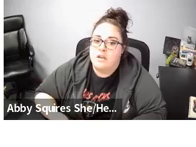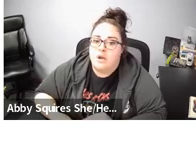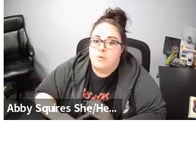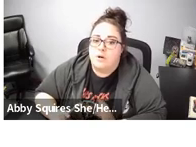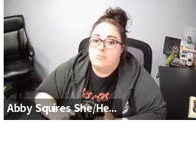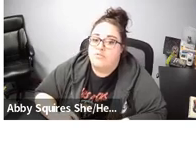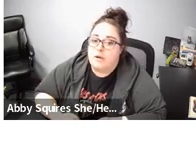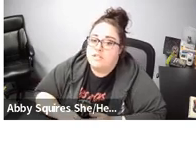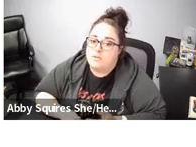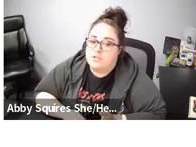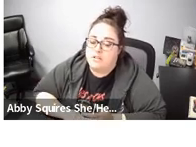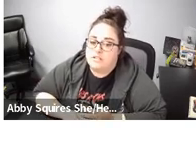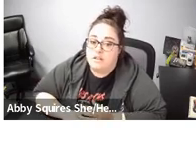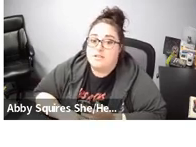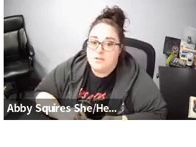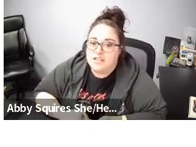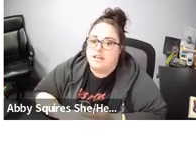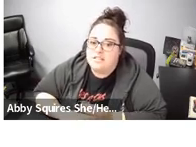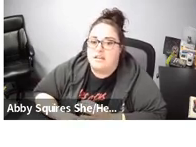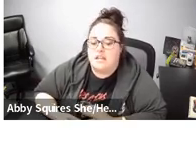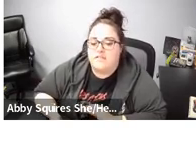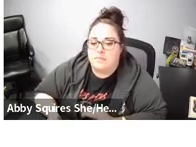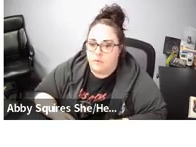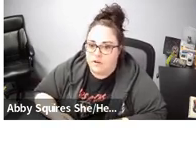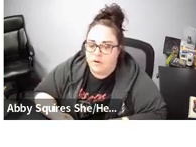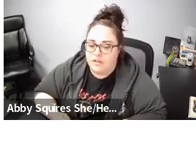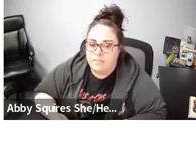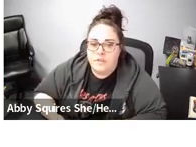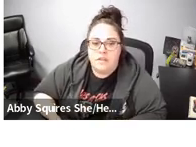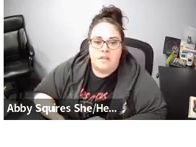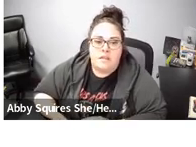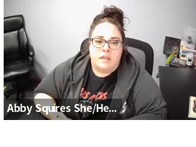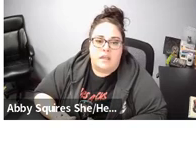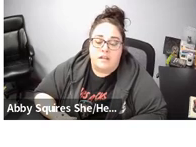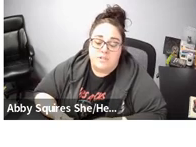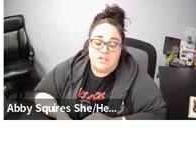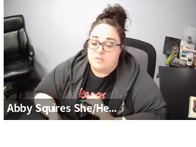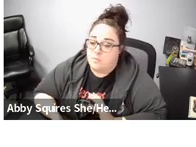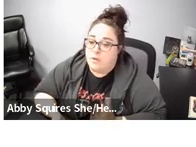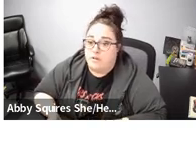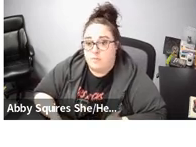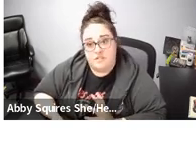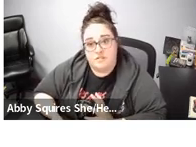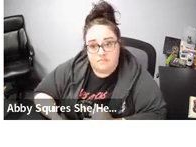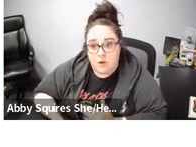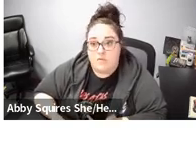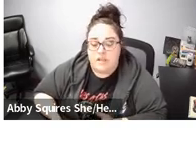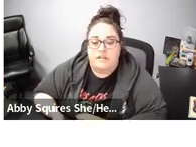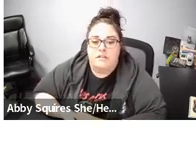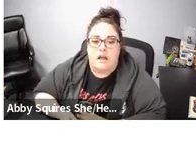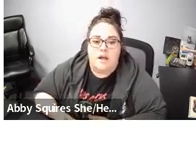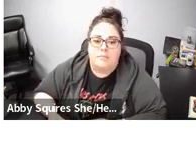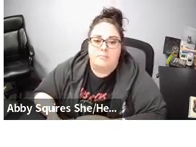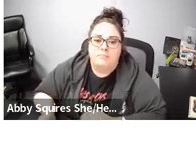disabilities were profoundly socially isolated even before COVID. And it was just way worse once COVID